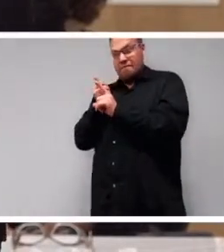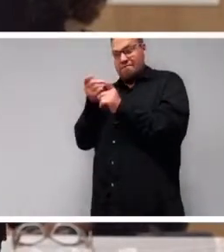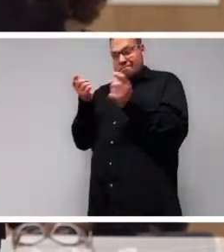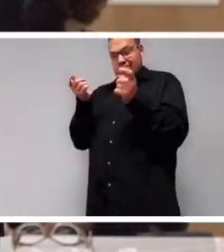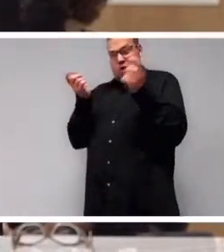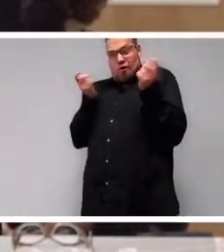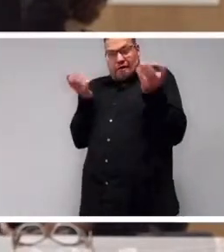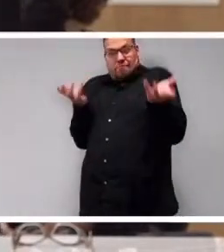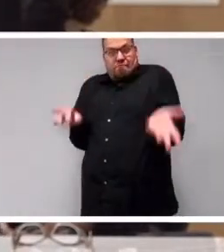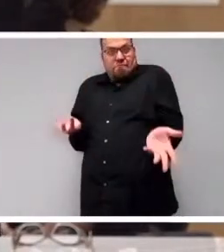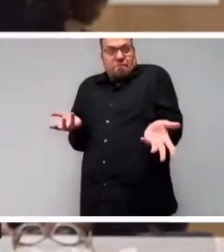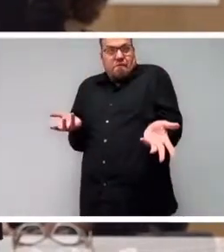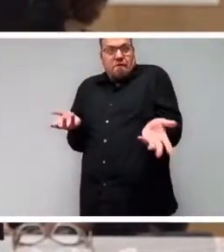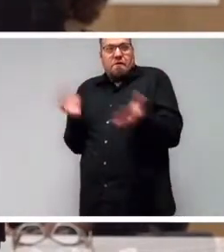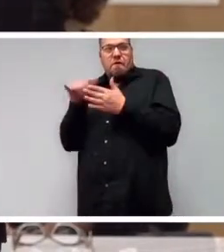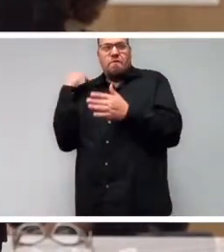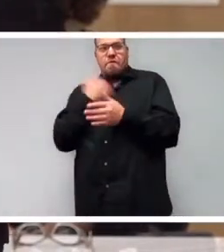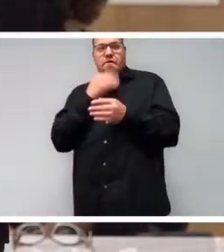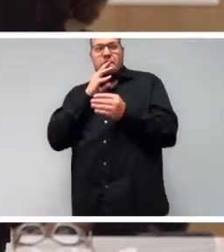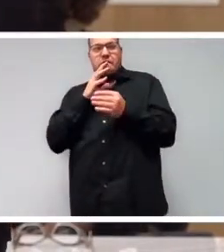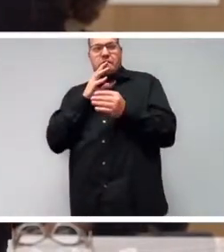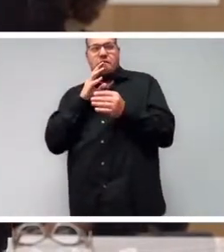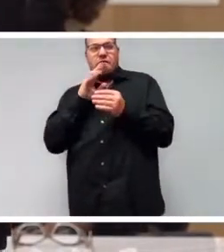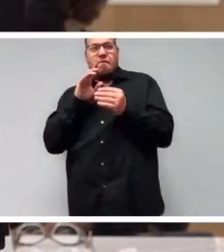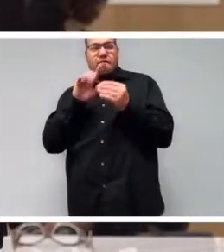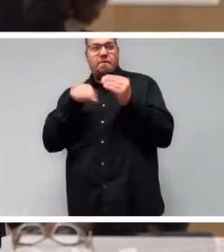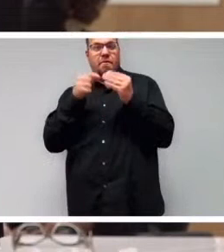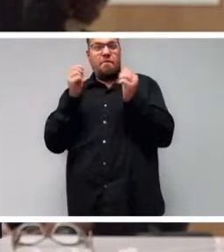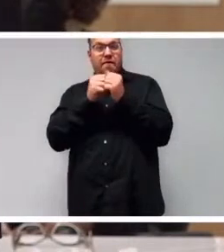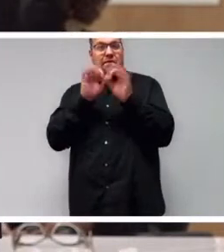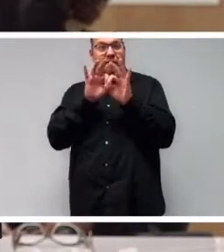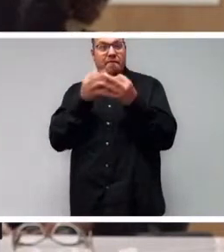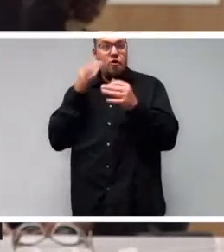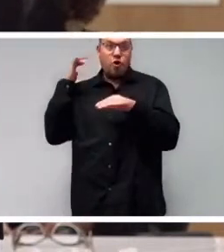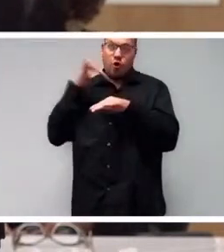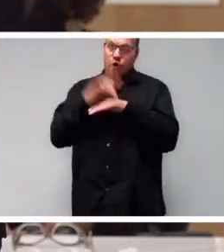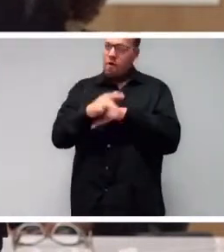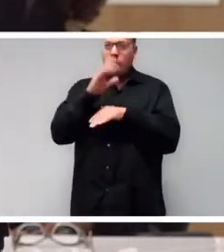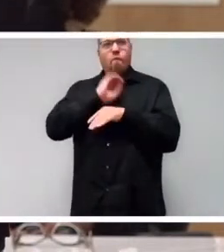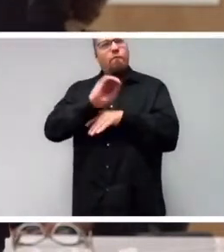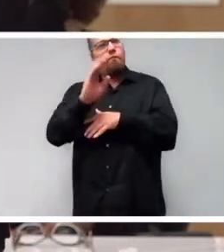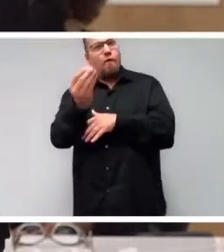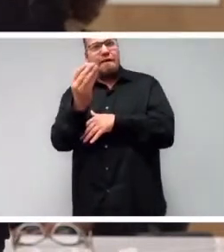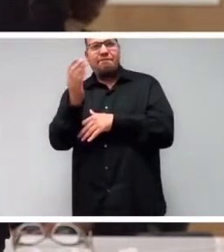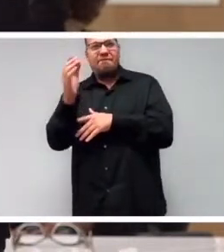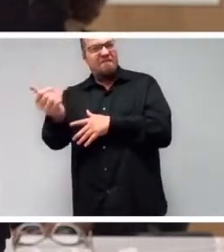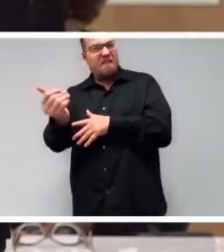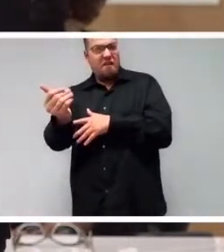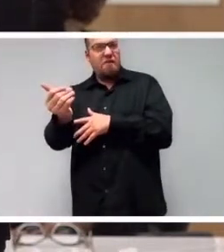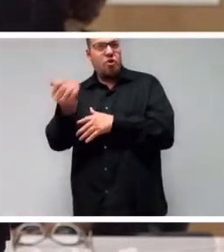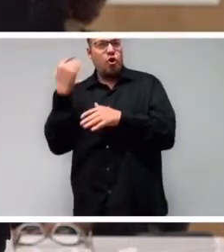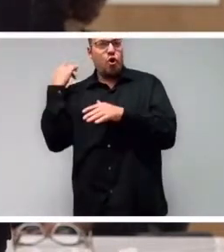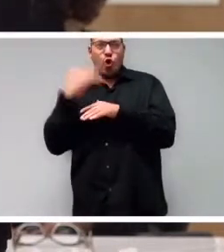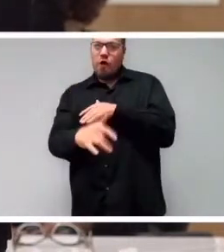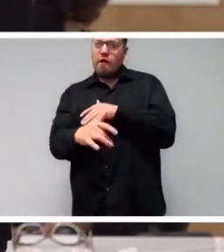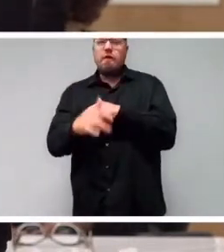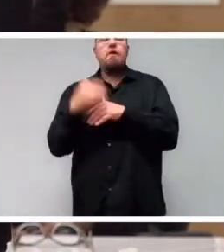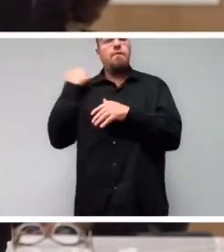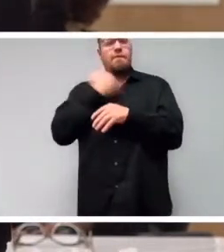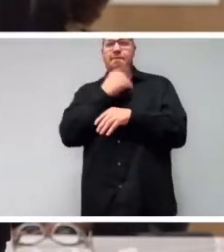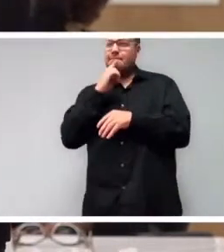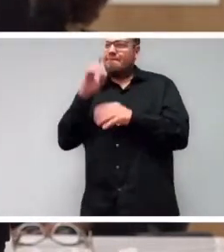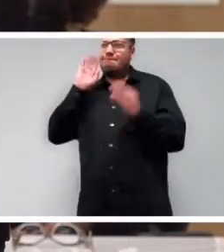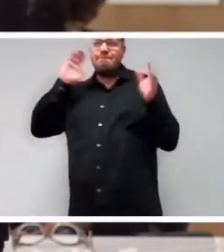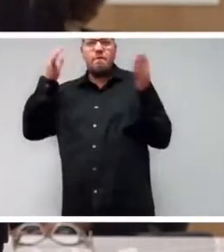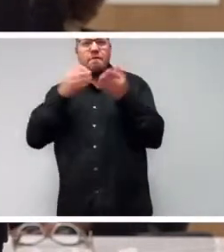conversation that we often start having with families early, as early as 14, 15. And we really focus on the